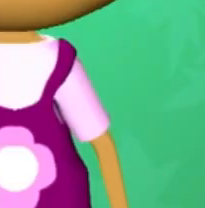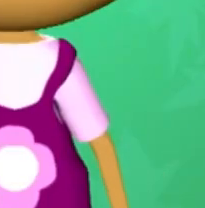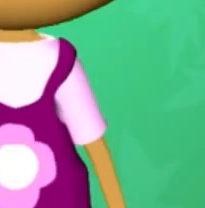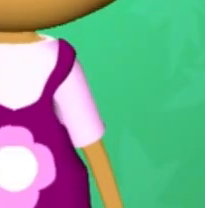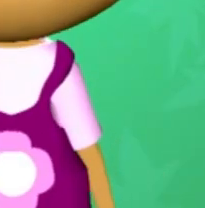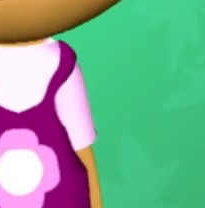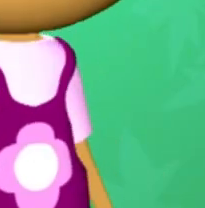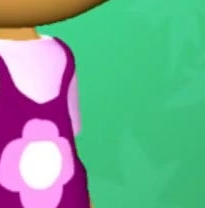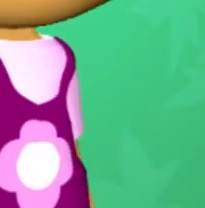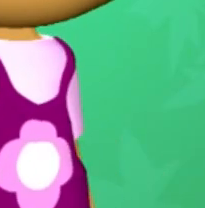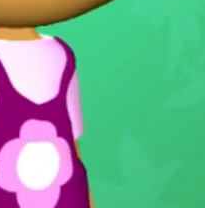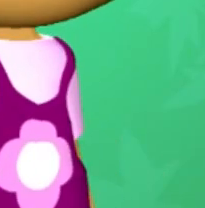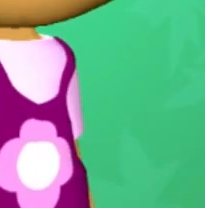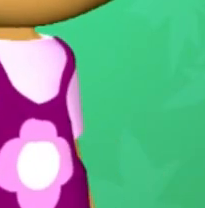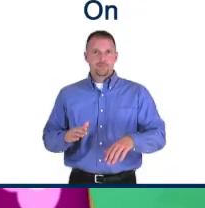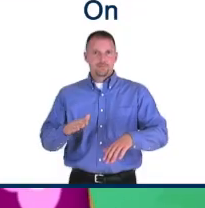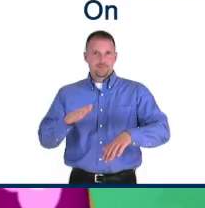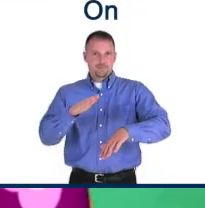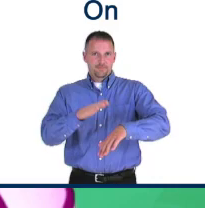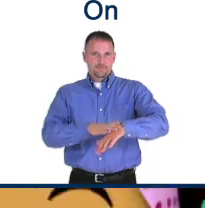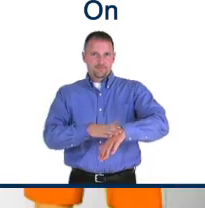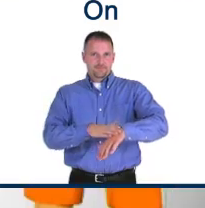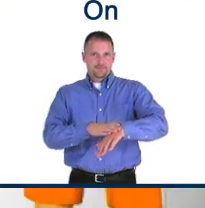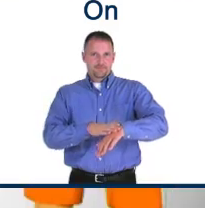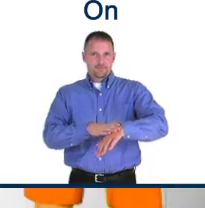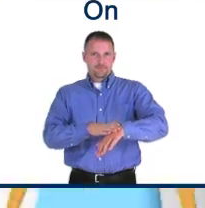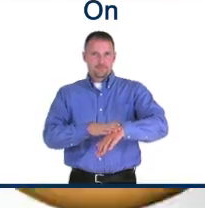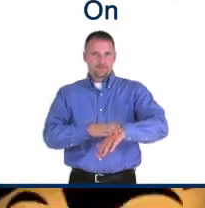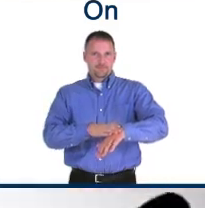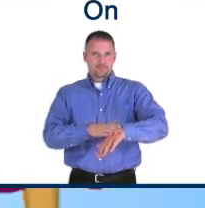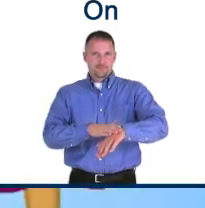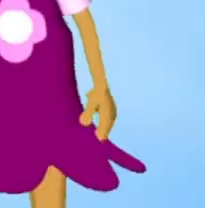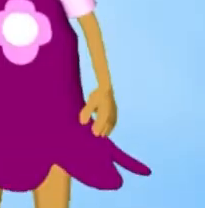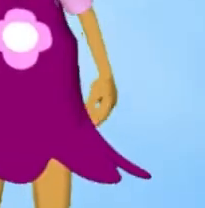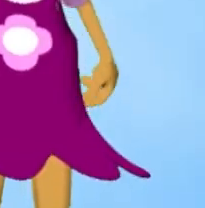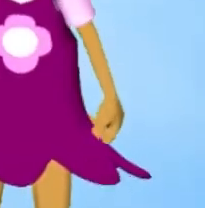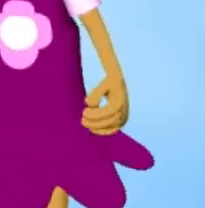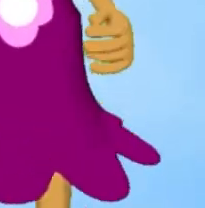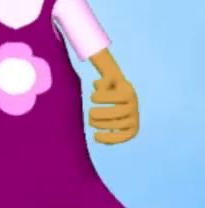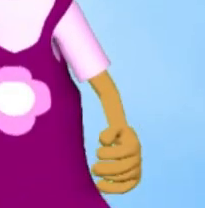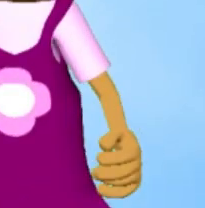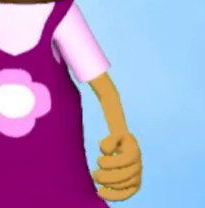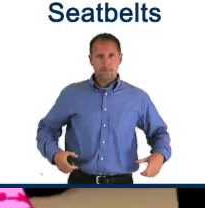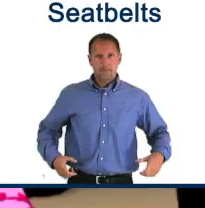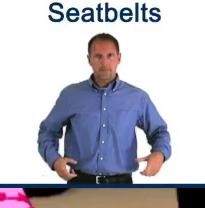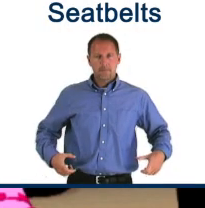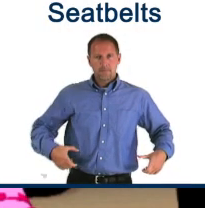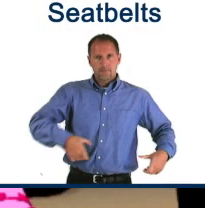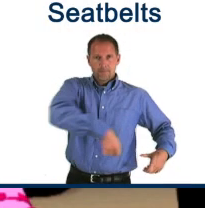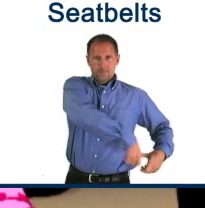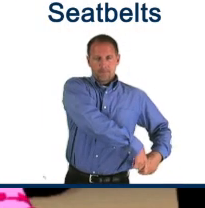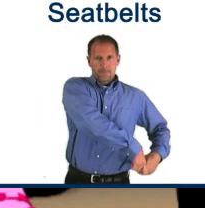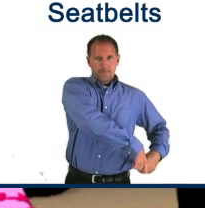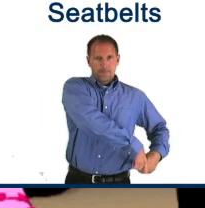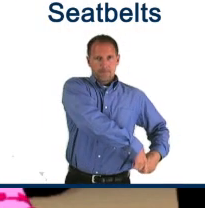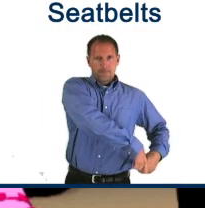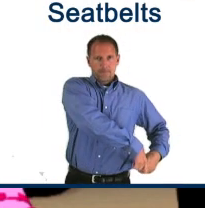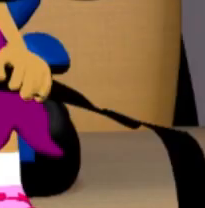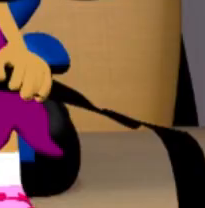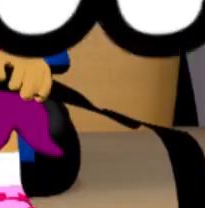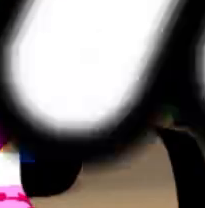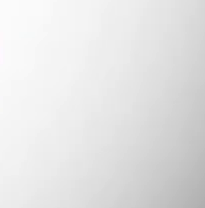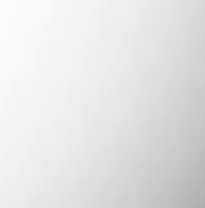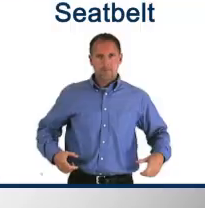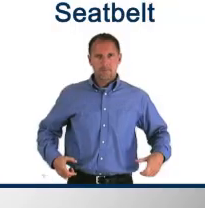clickety click. Let's put our seatbelts on. Clickety click, clickety click. Our seatbelts are